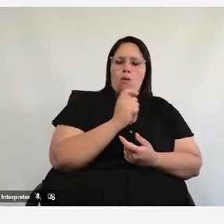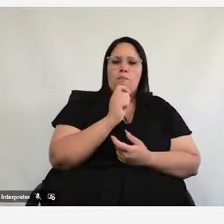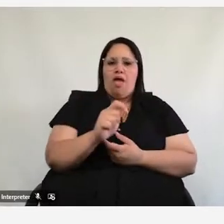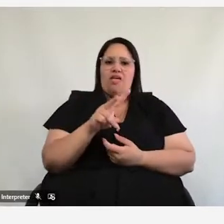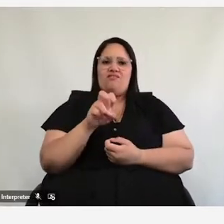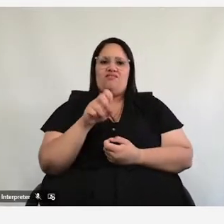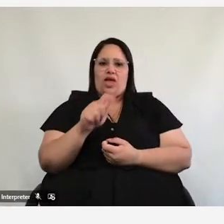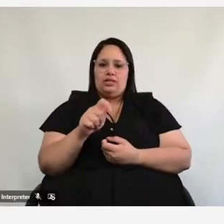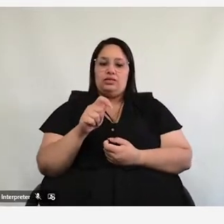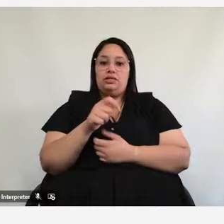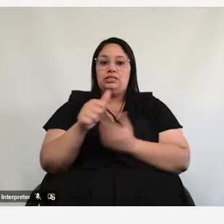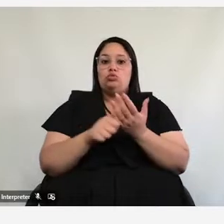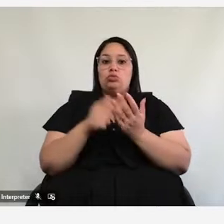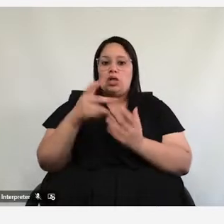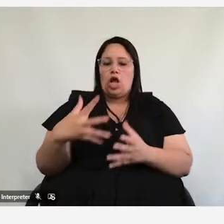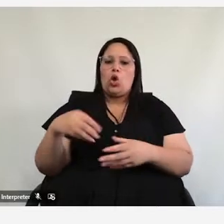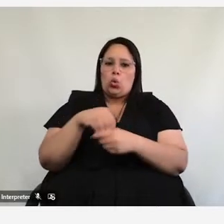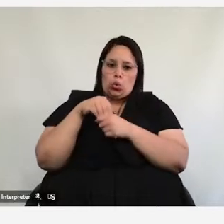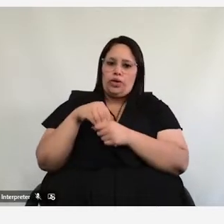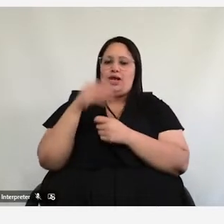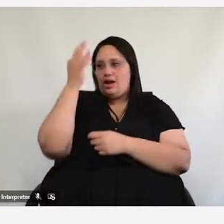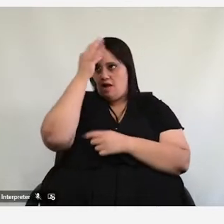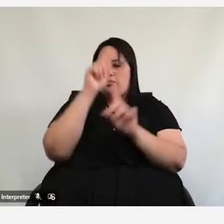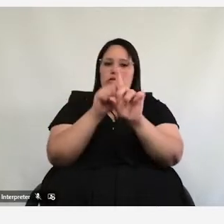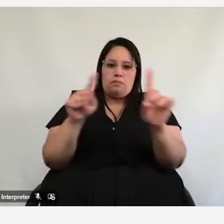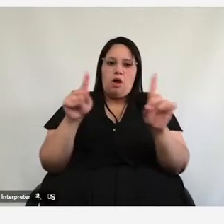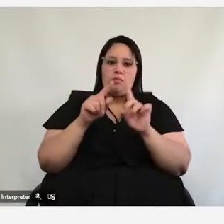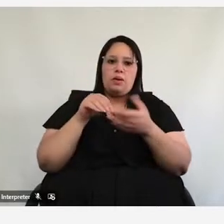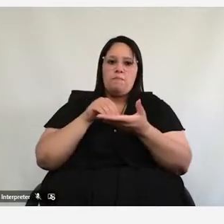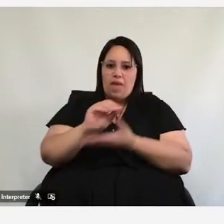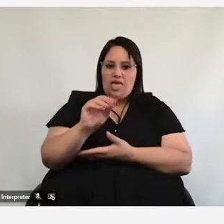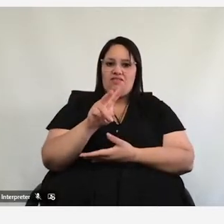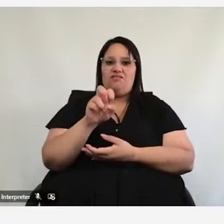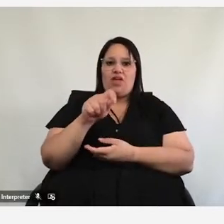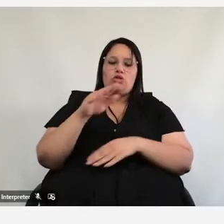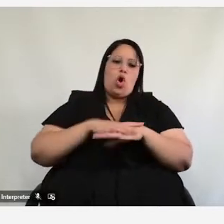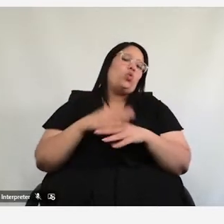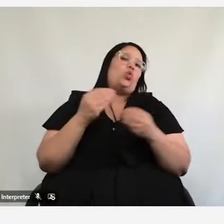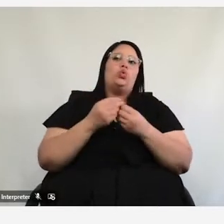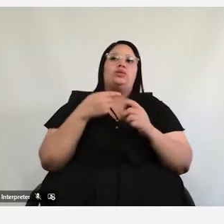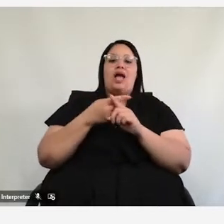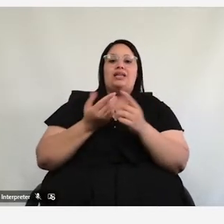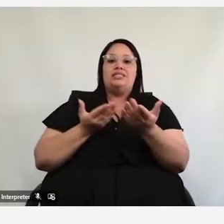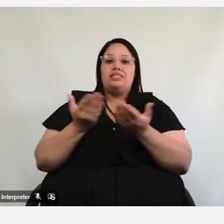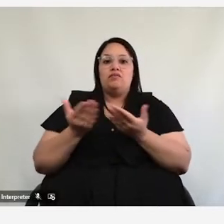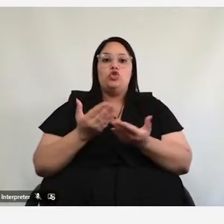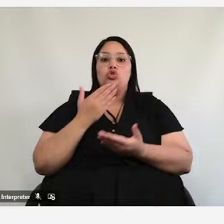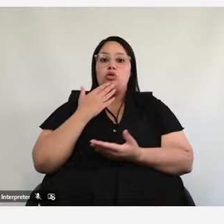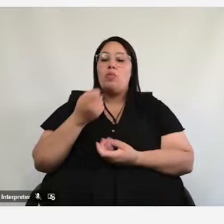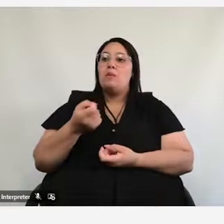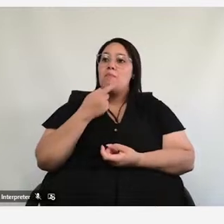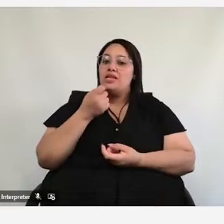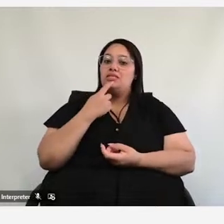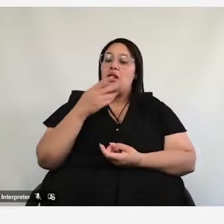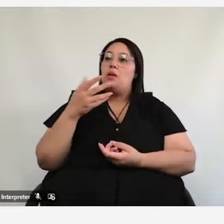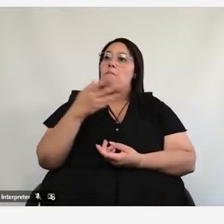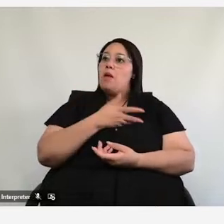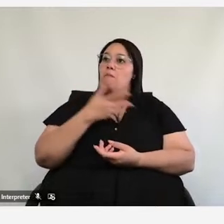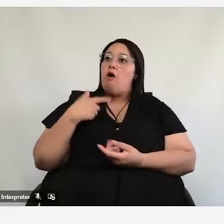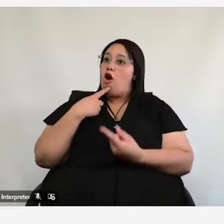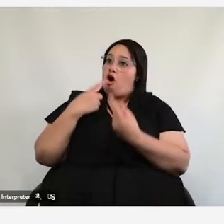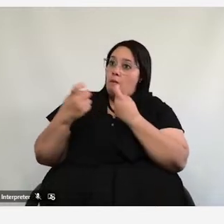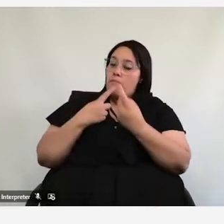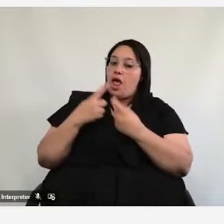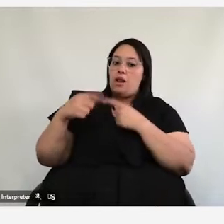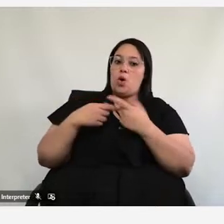Deputy Speaker, including government departments, pay VAT on goods and services. So the medicine the member is complaining about,